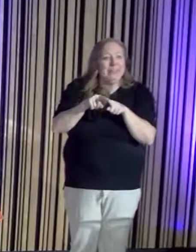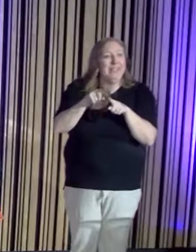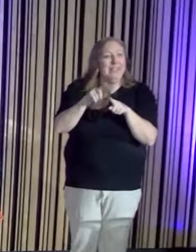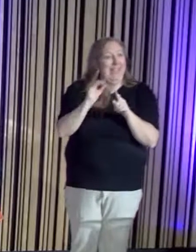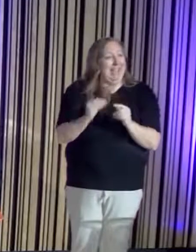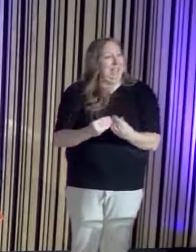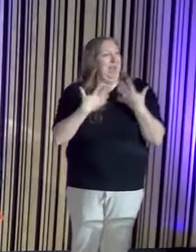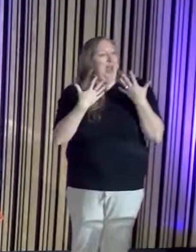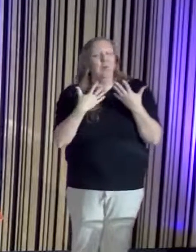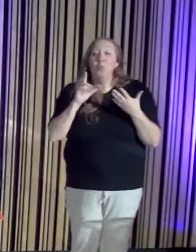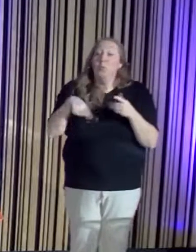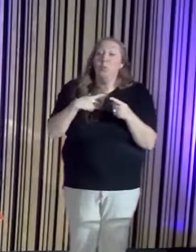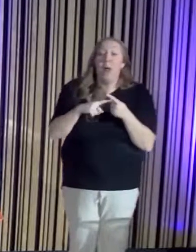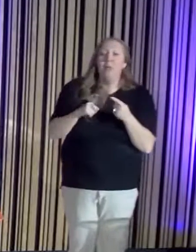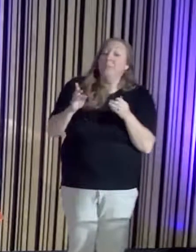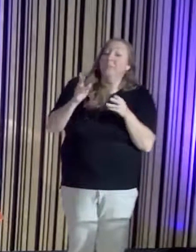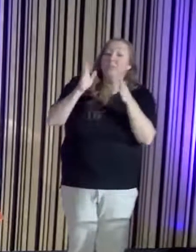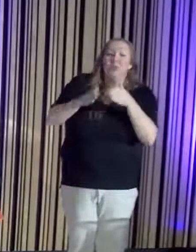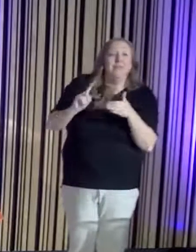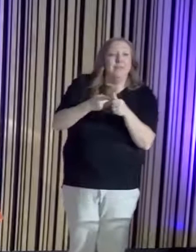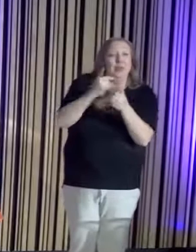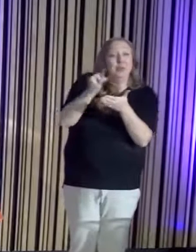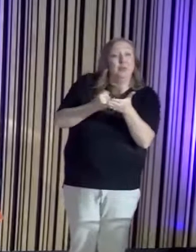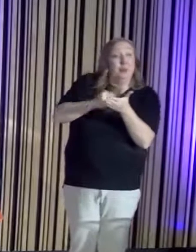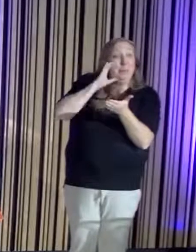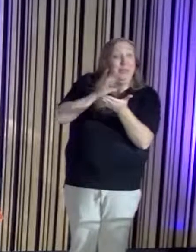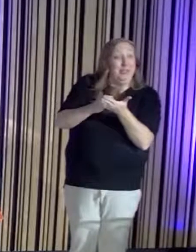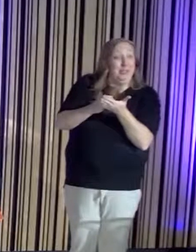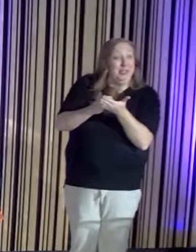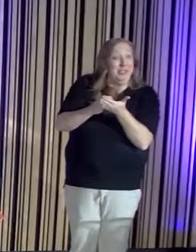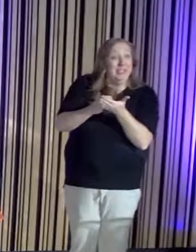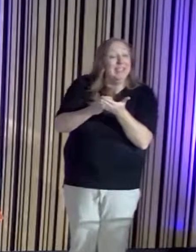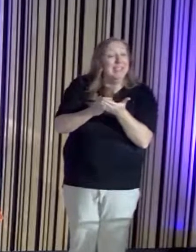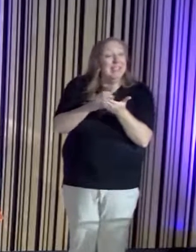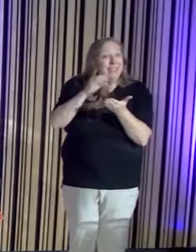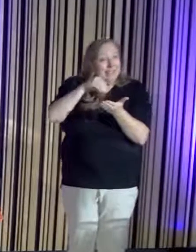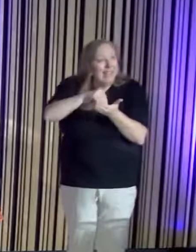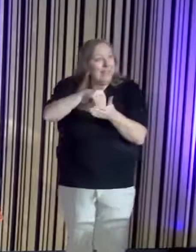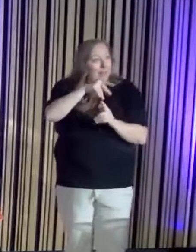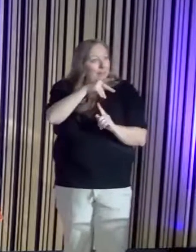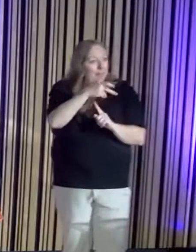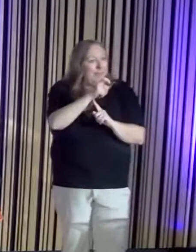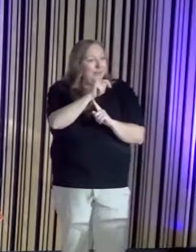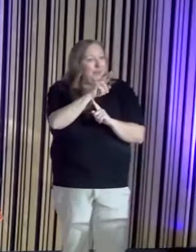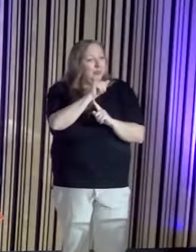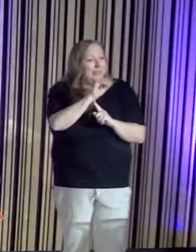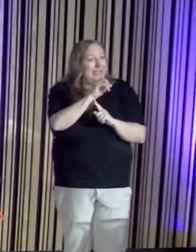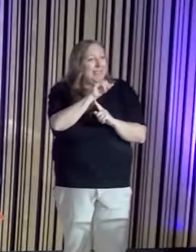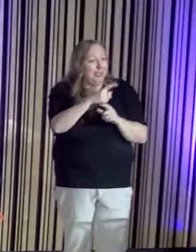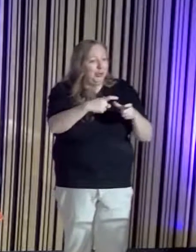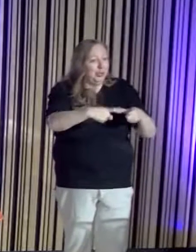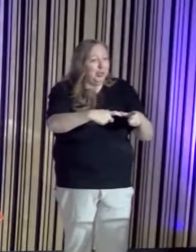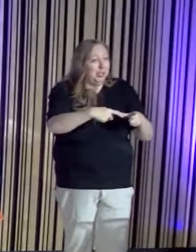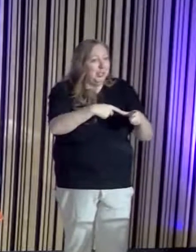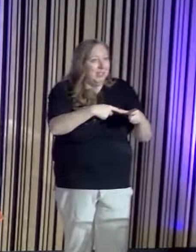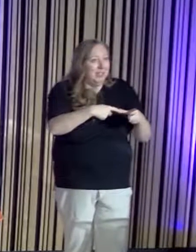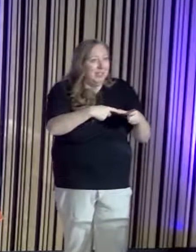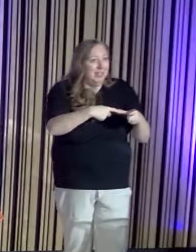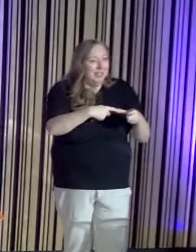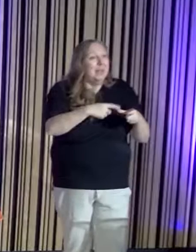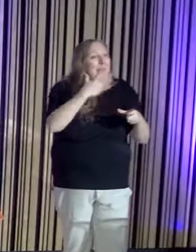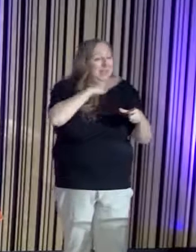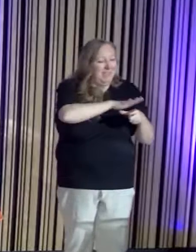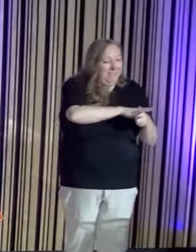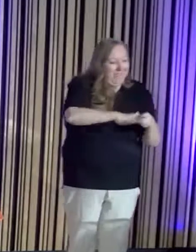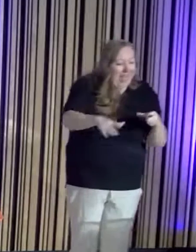first drew those pictures, you mentioned his Burns Tackle. he did it in a petri dish. And he said he got it all wrong because they were on a flat plane,